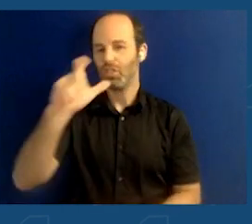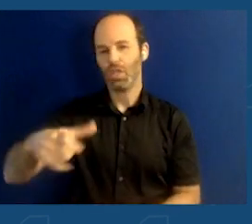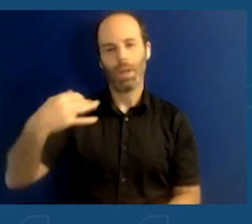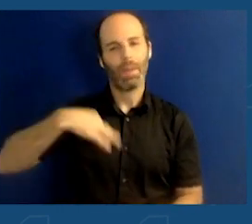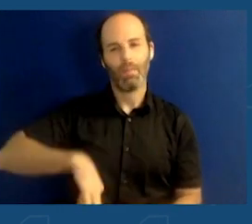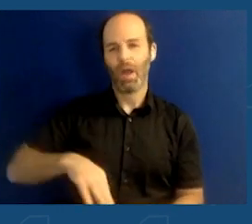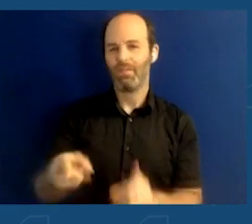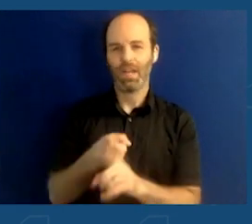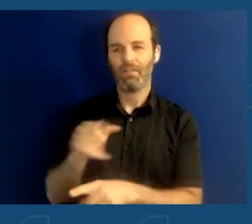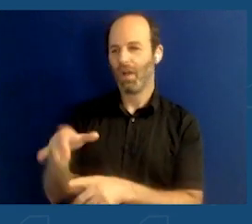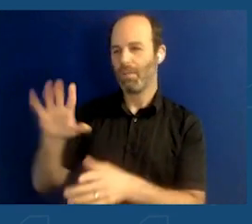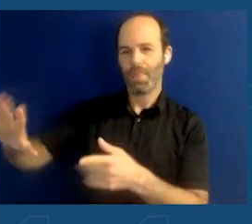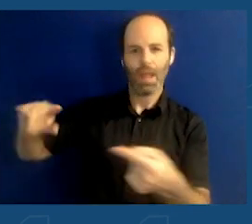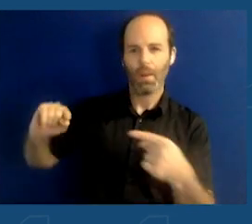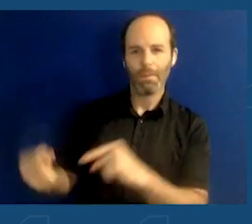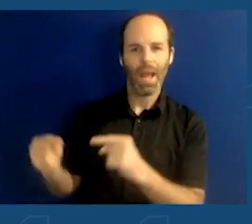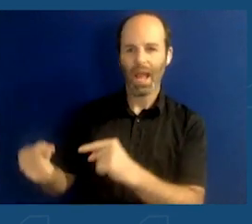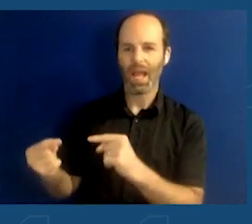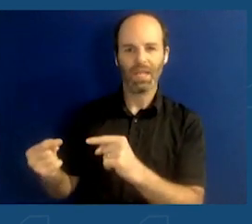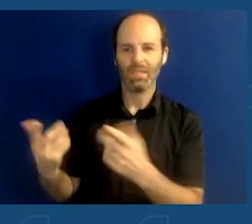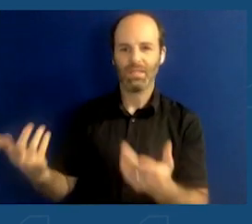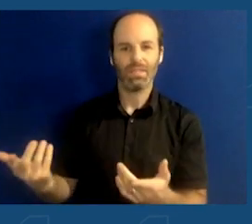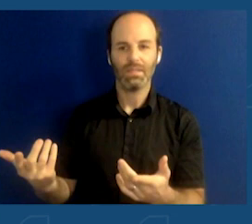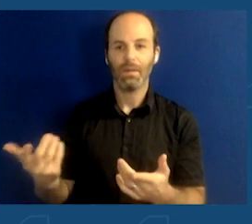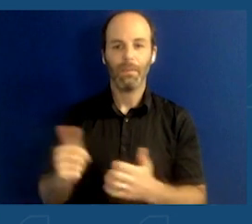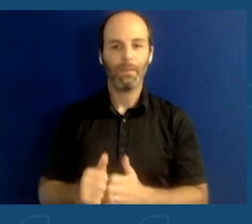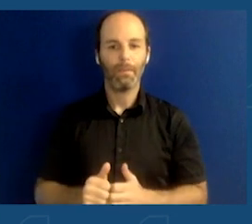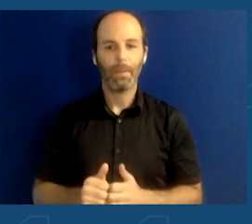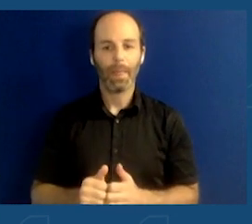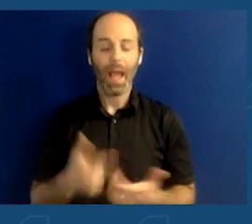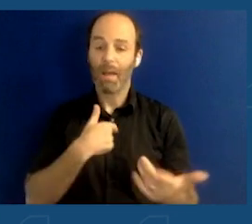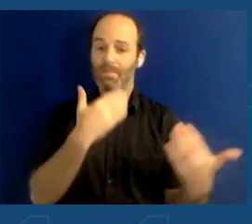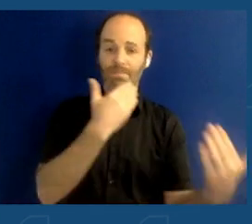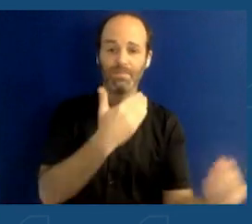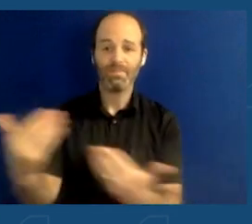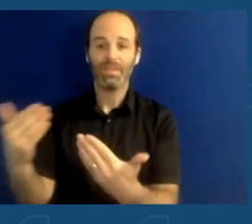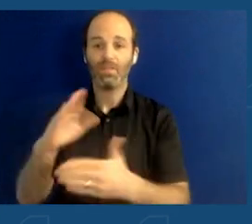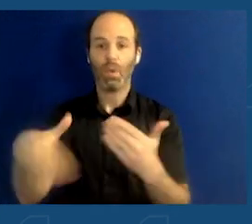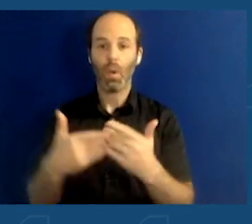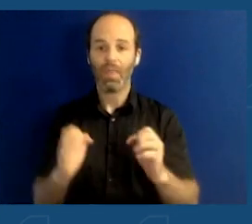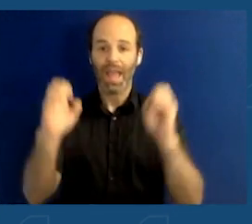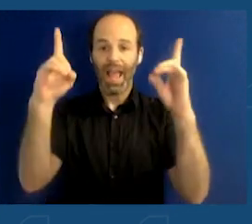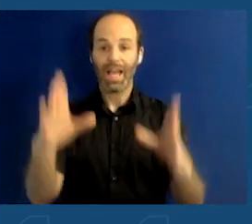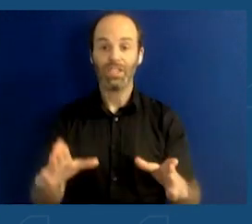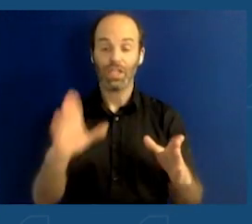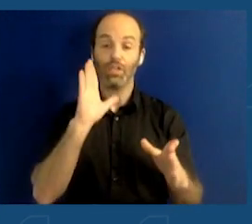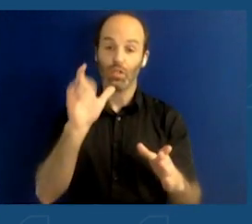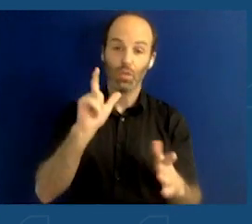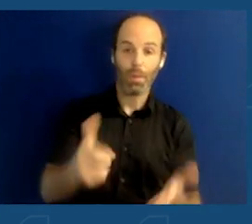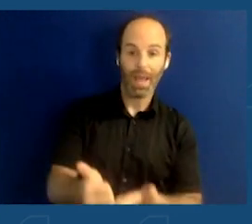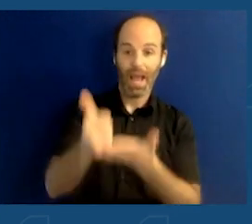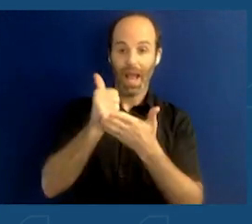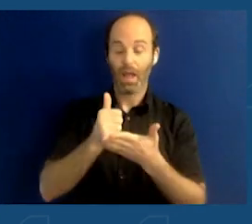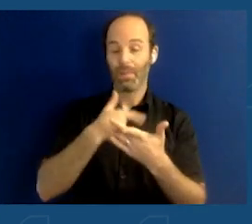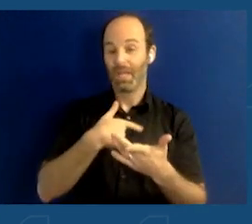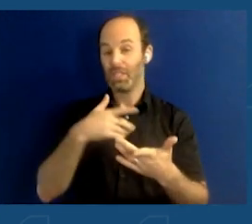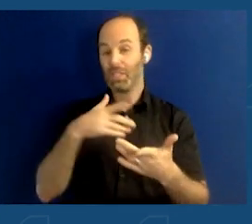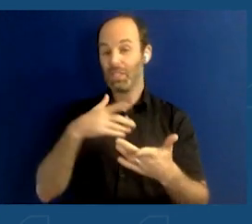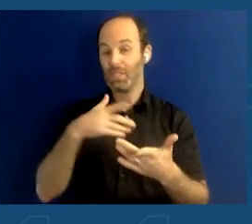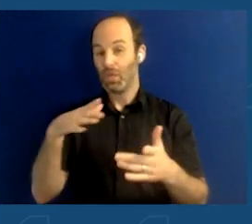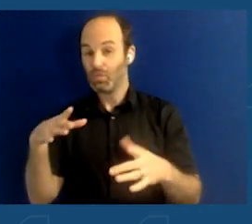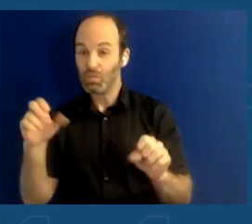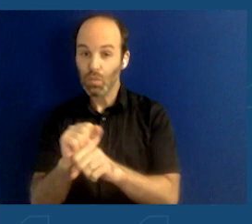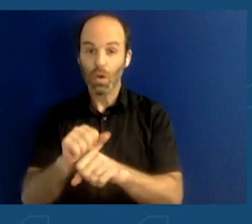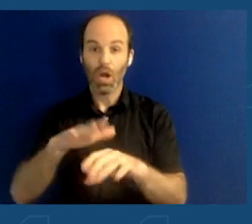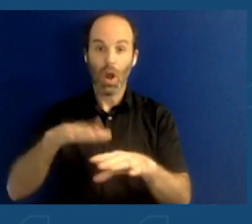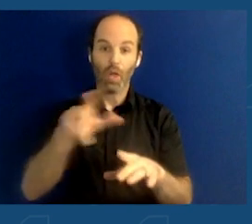Let's just get that out there. So I am so grateful to all the educators who will be helping us on this journey in schools, also the advocates who